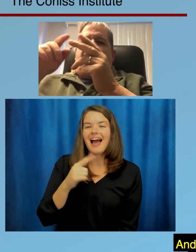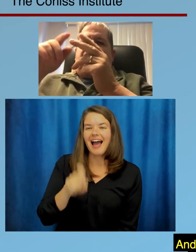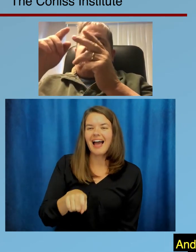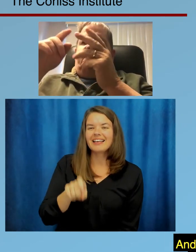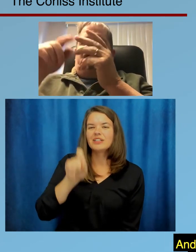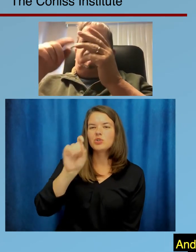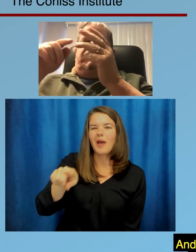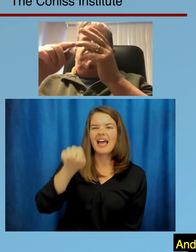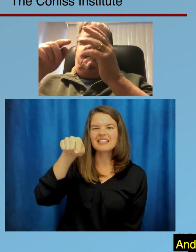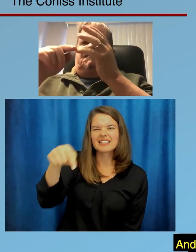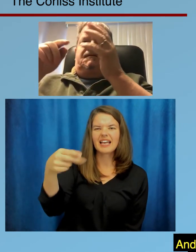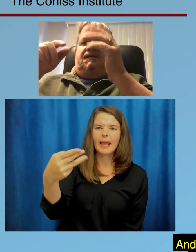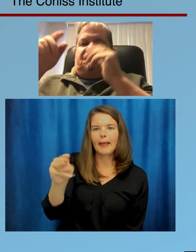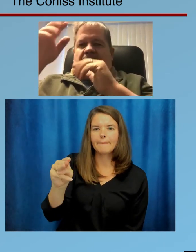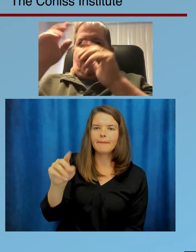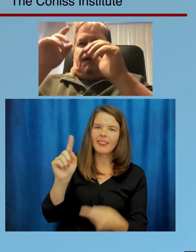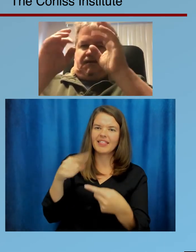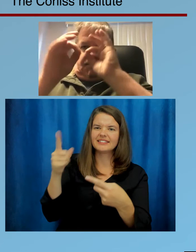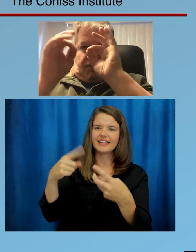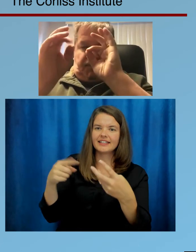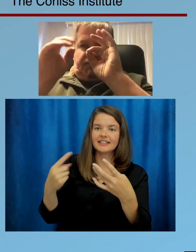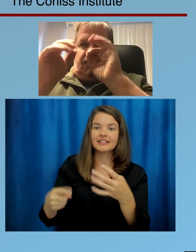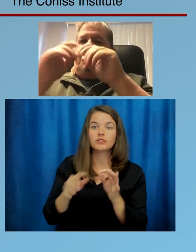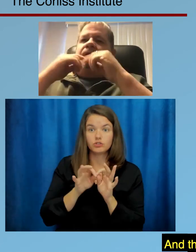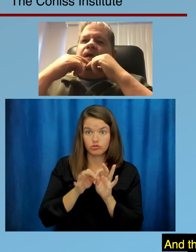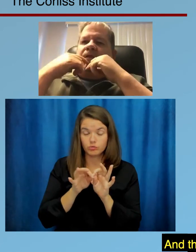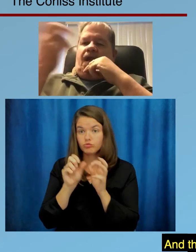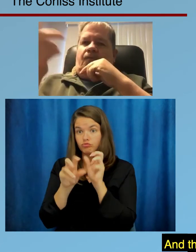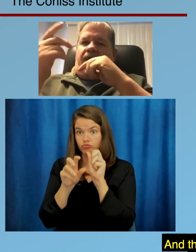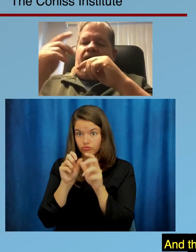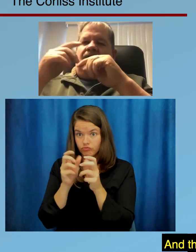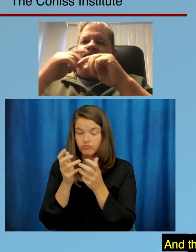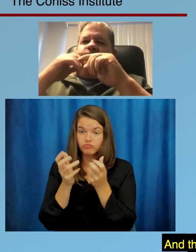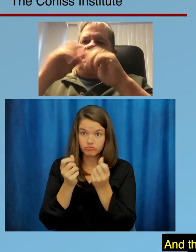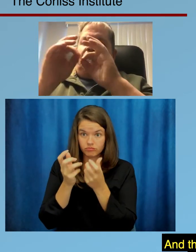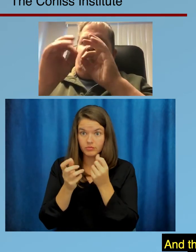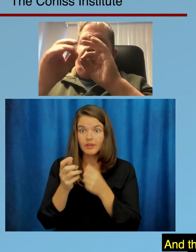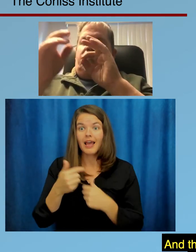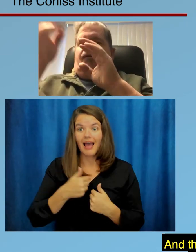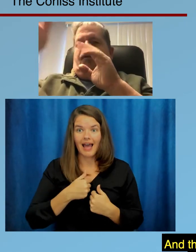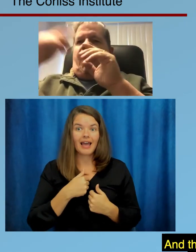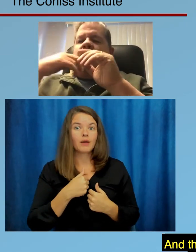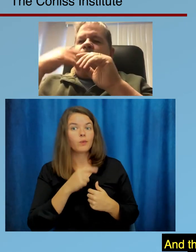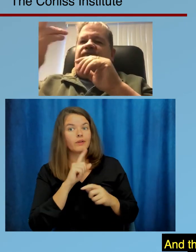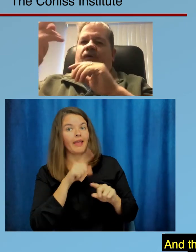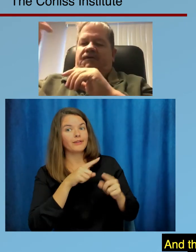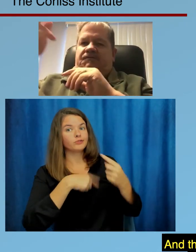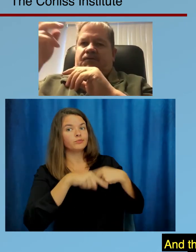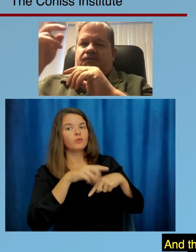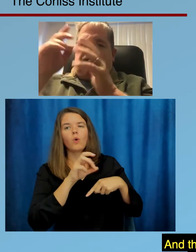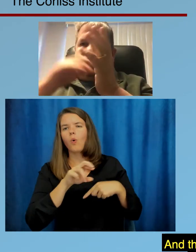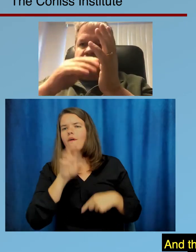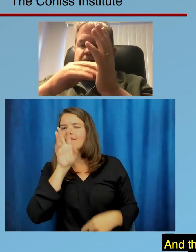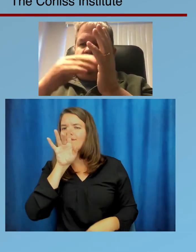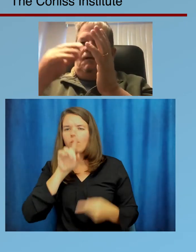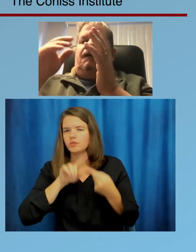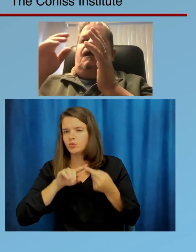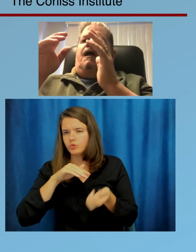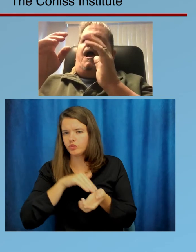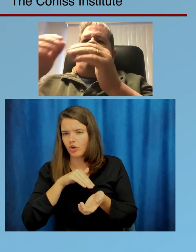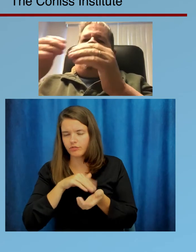need to ask him this, this, this, this. And the interpreter would do it. And then I would answer the interpreter, or I would voice to the